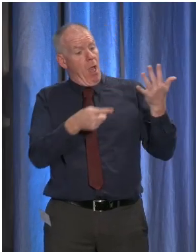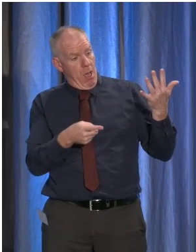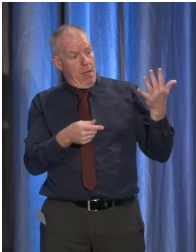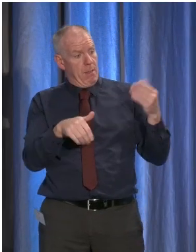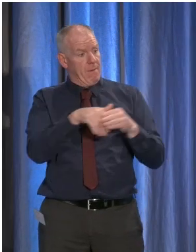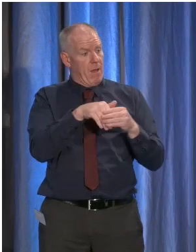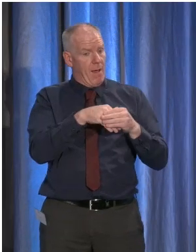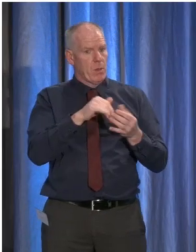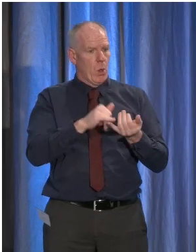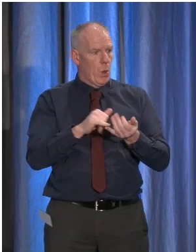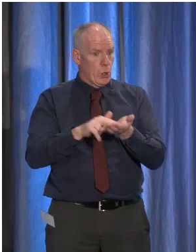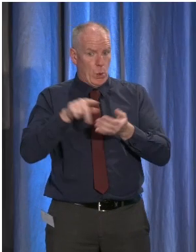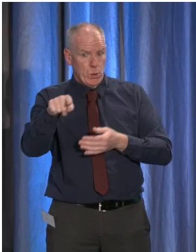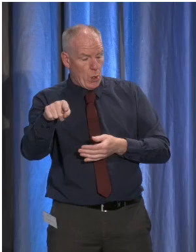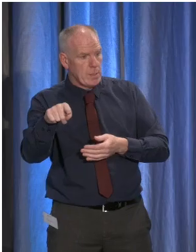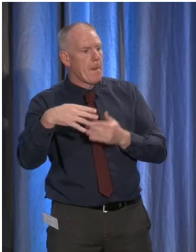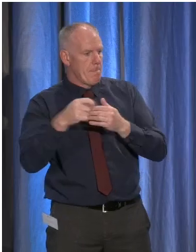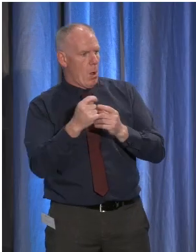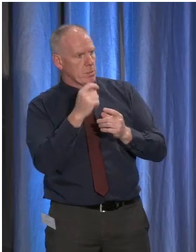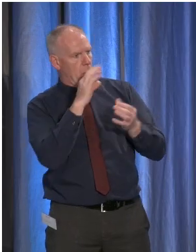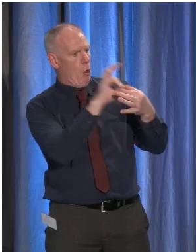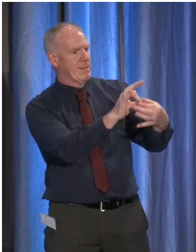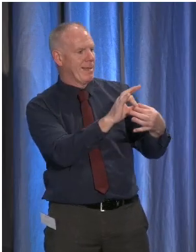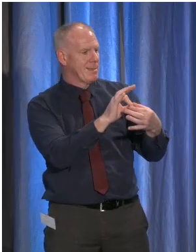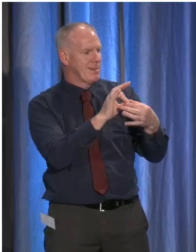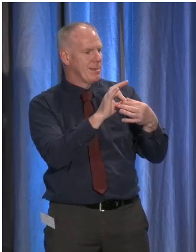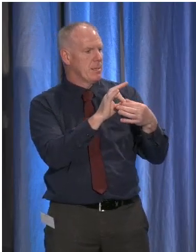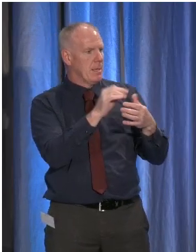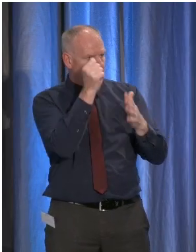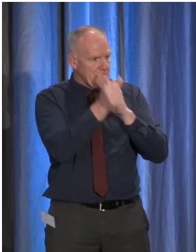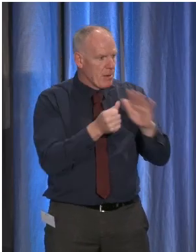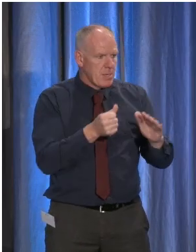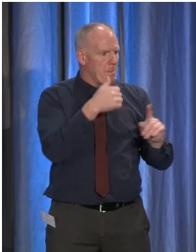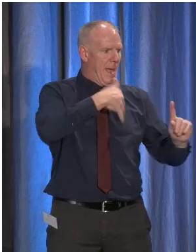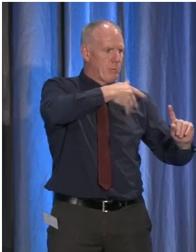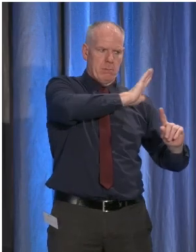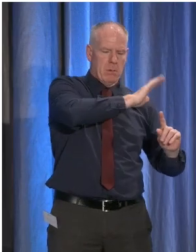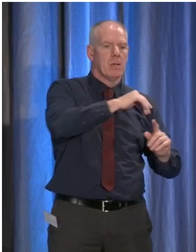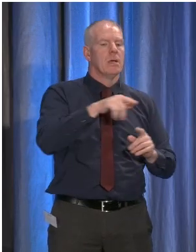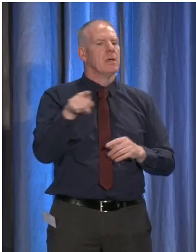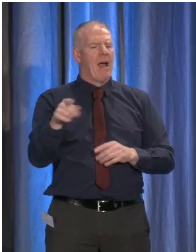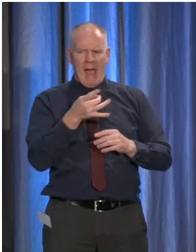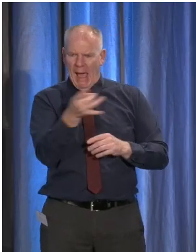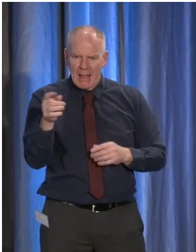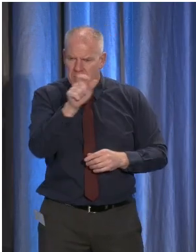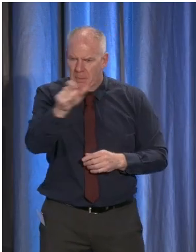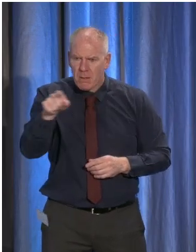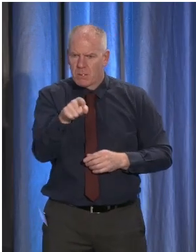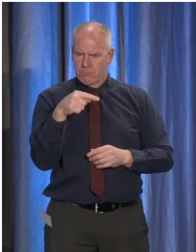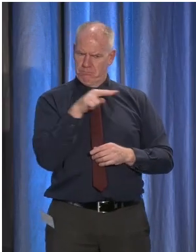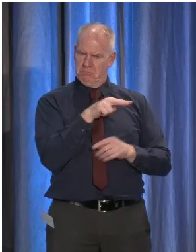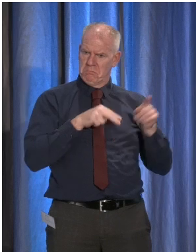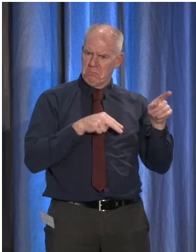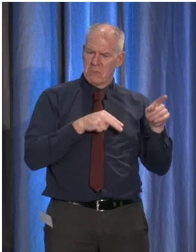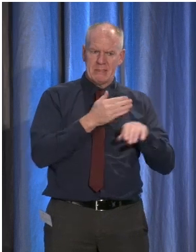that beneficiaries will have most direct experience of. So we asked our participants about their